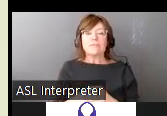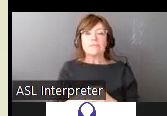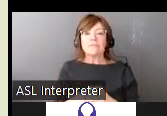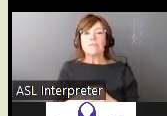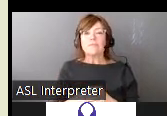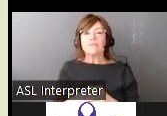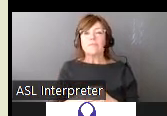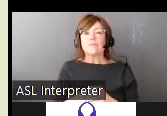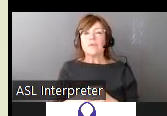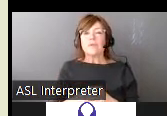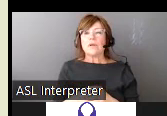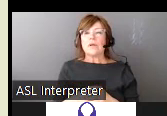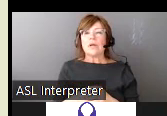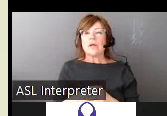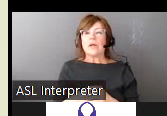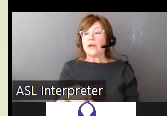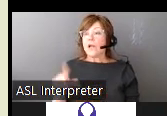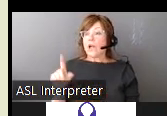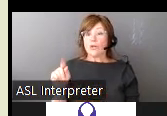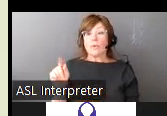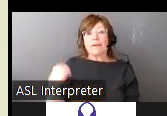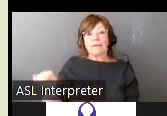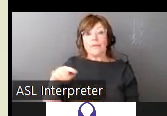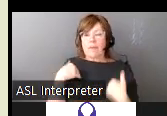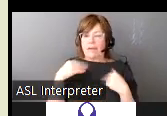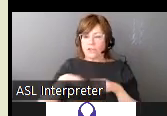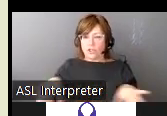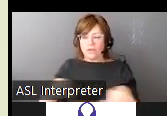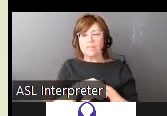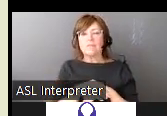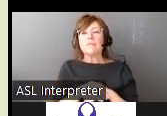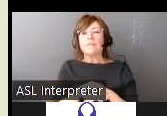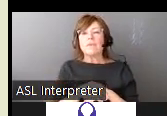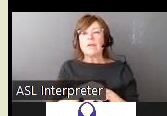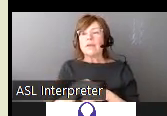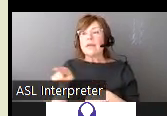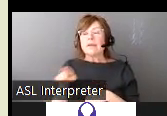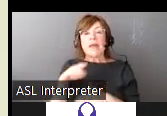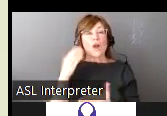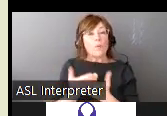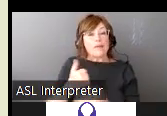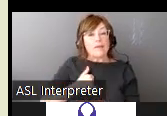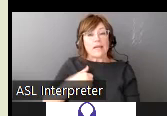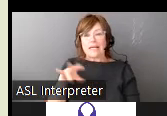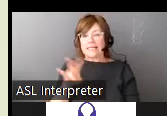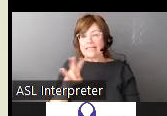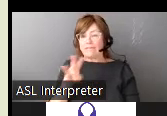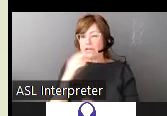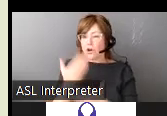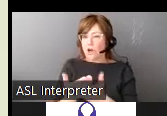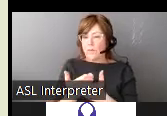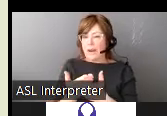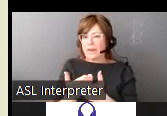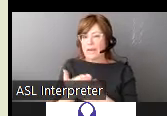20 participants reported having children. As for year of arrival, 7 of the older men arrived